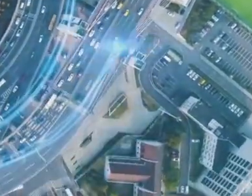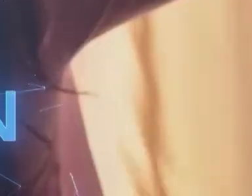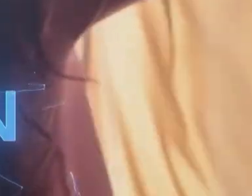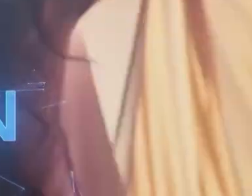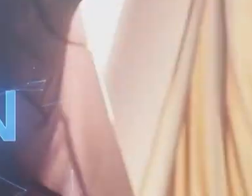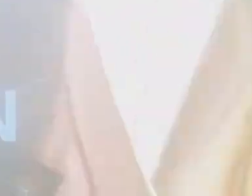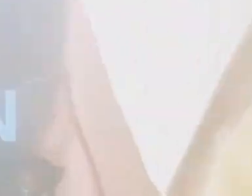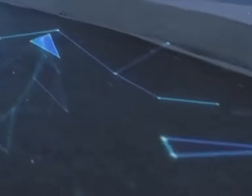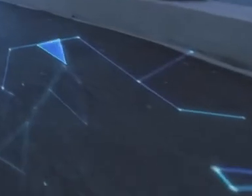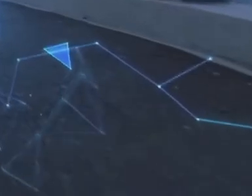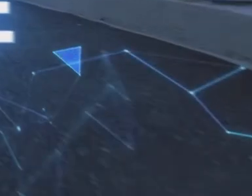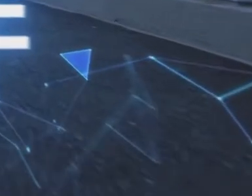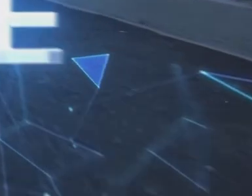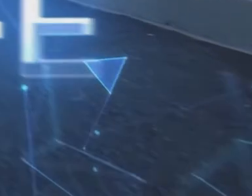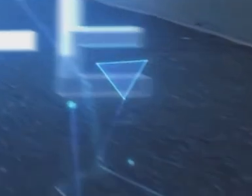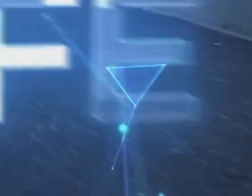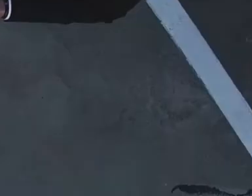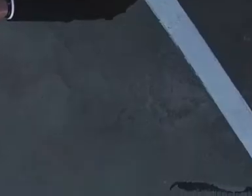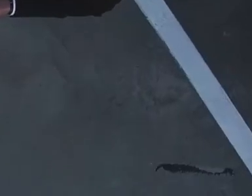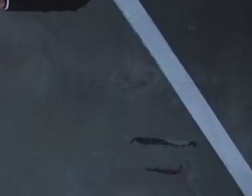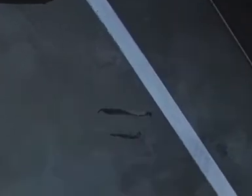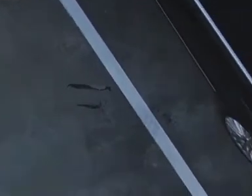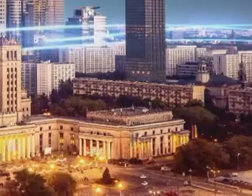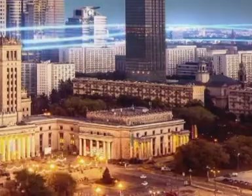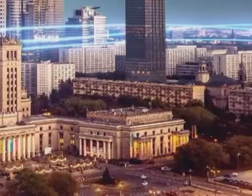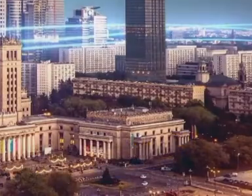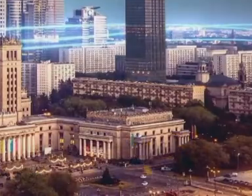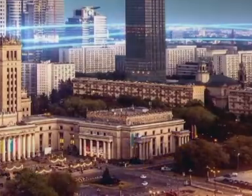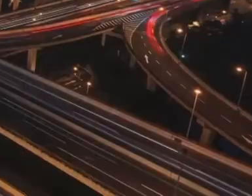We all need it to be open and safe.